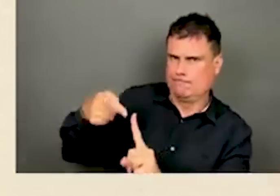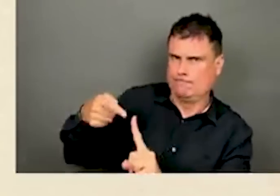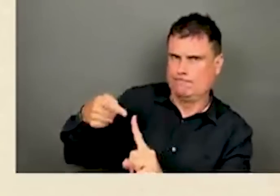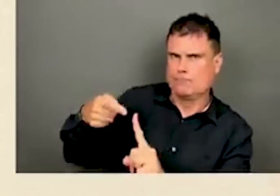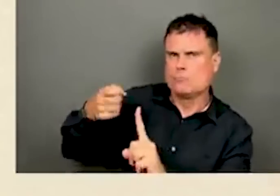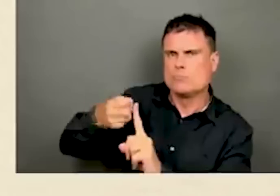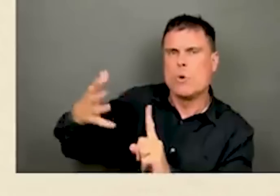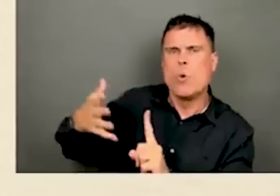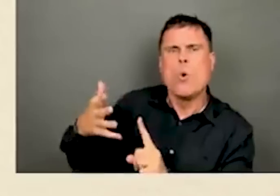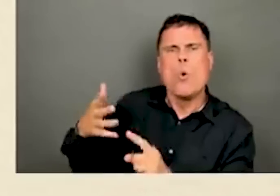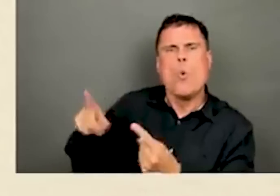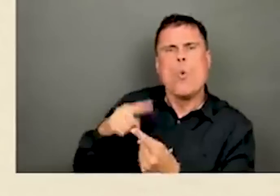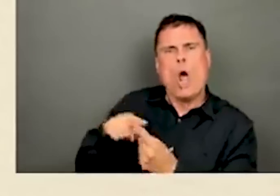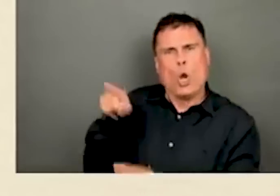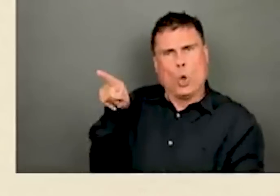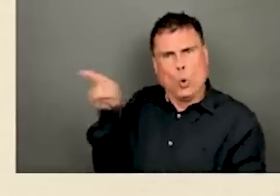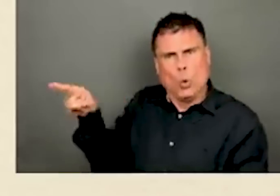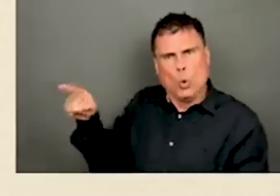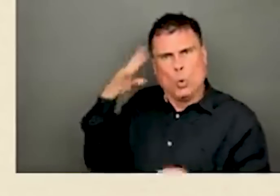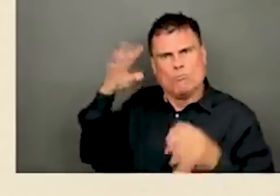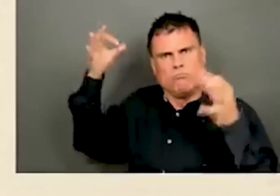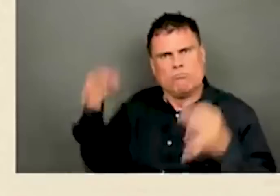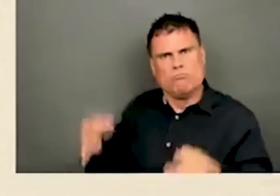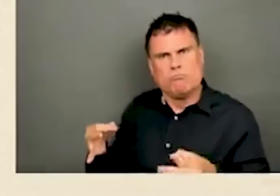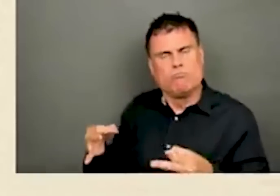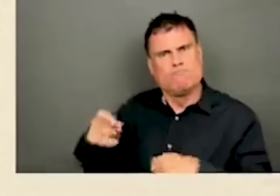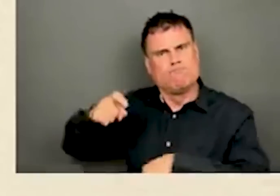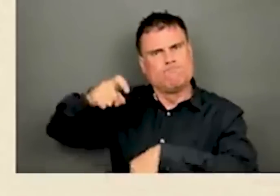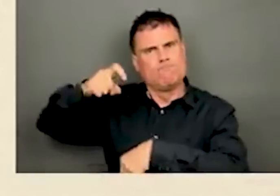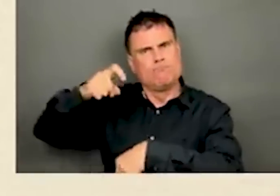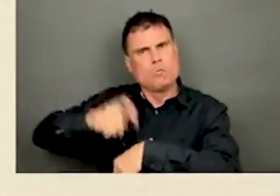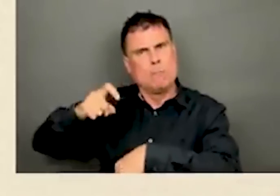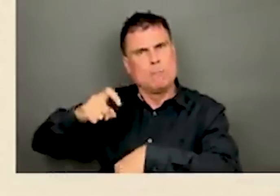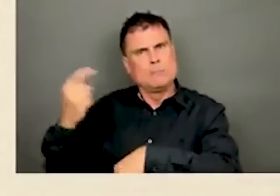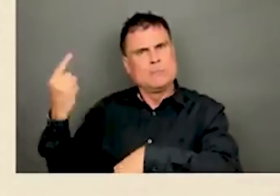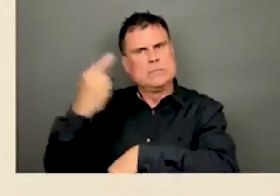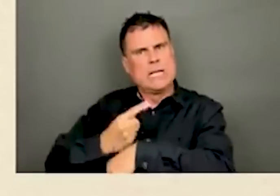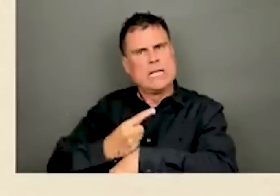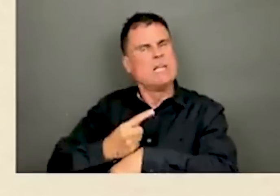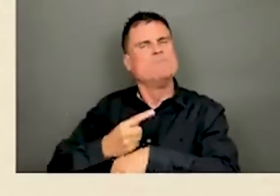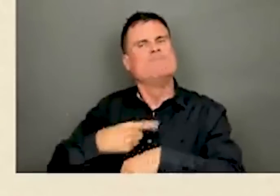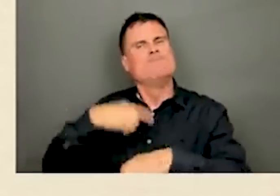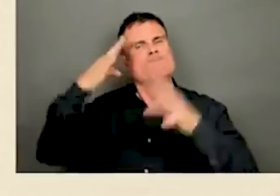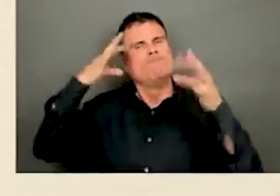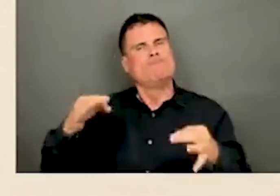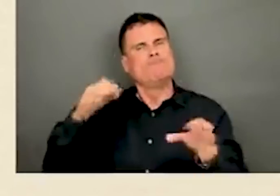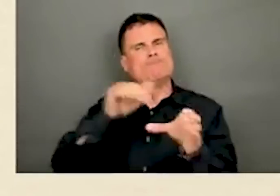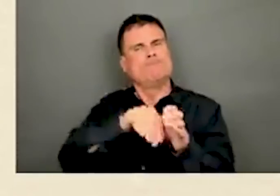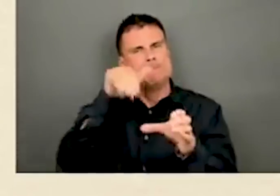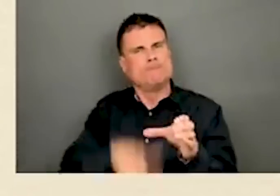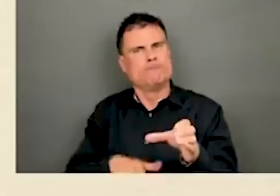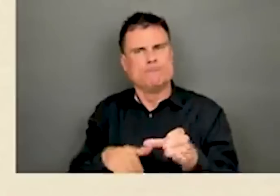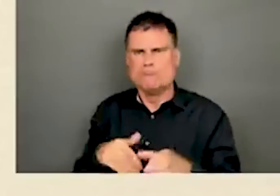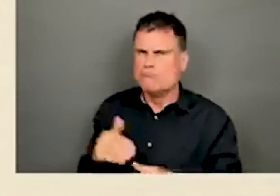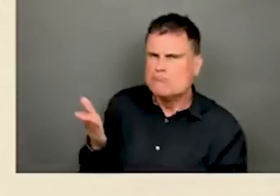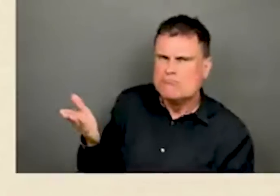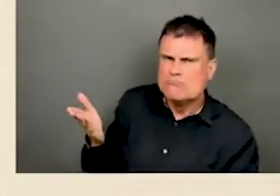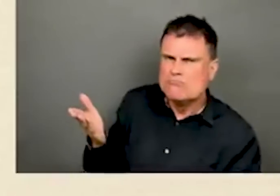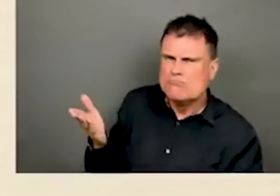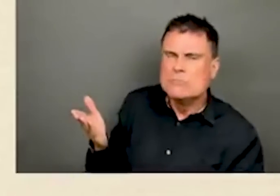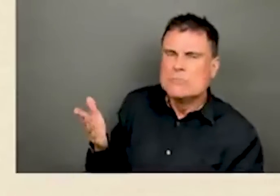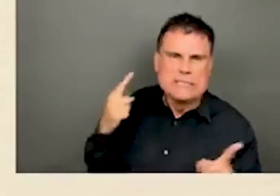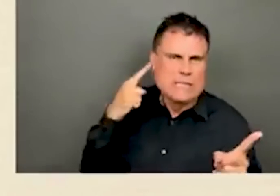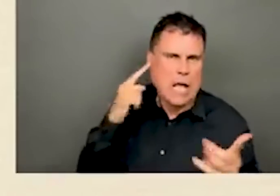when you made the decision. Was there a particular time, day? Did you at a particular